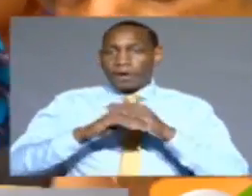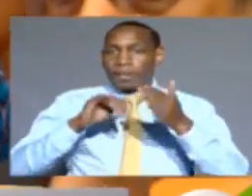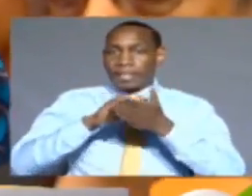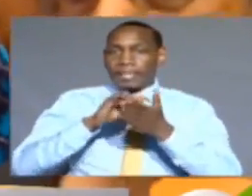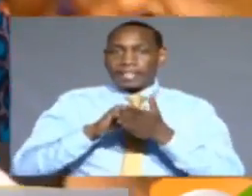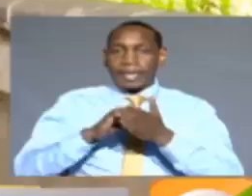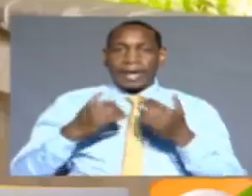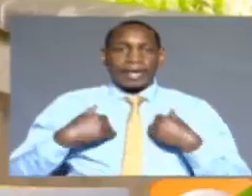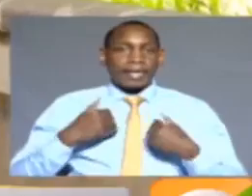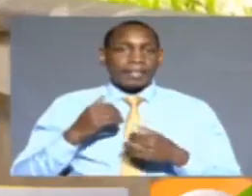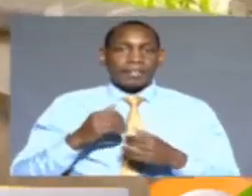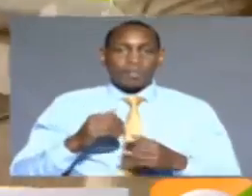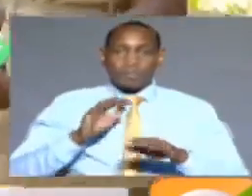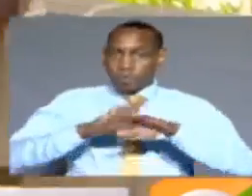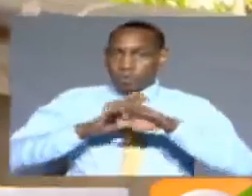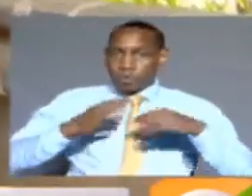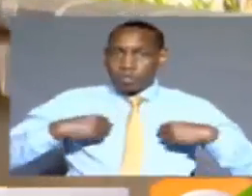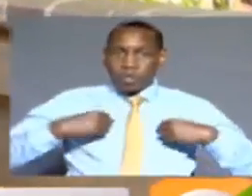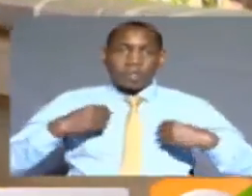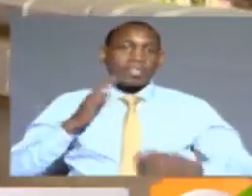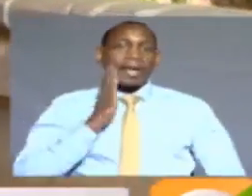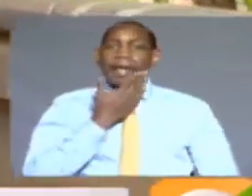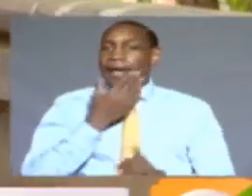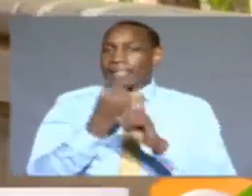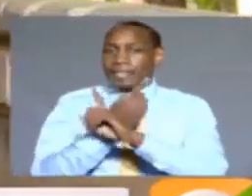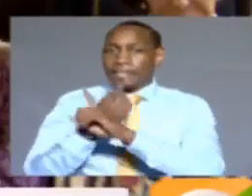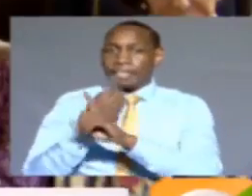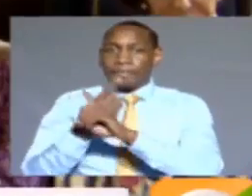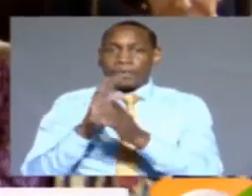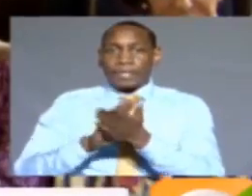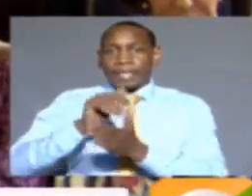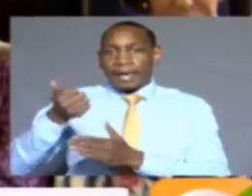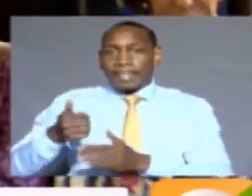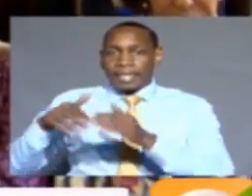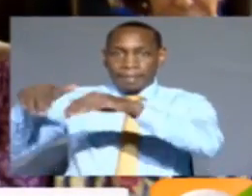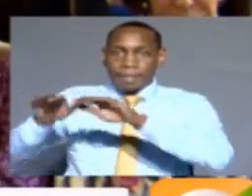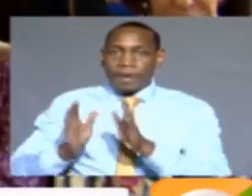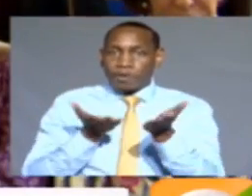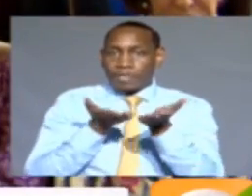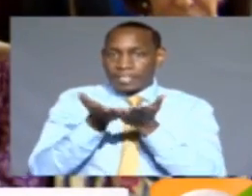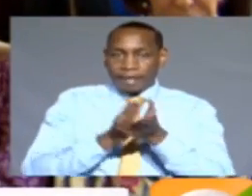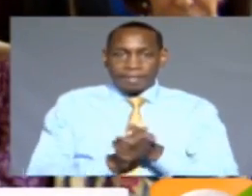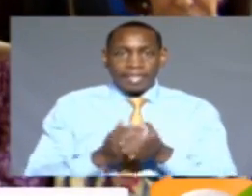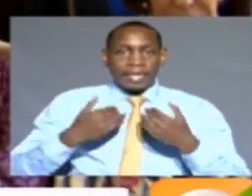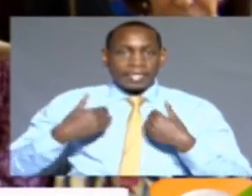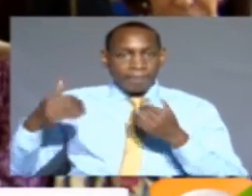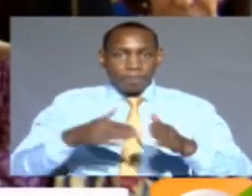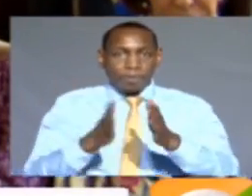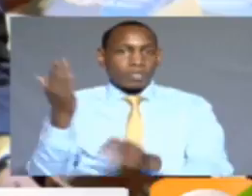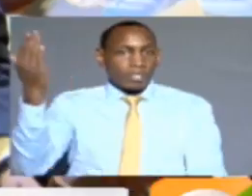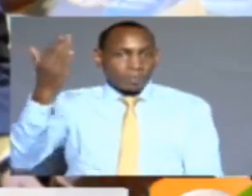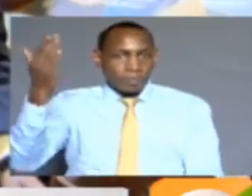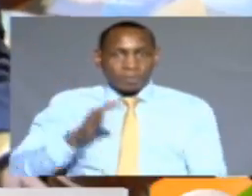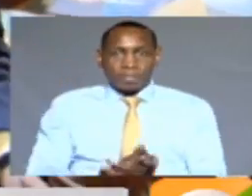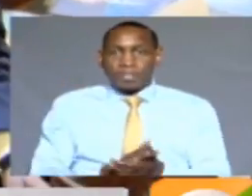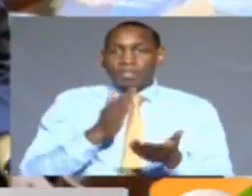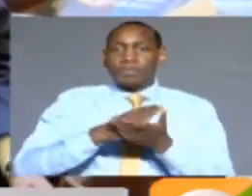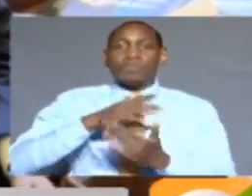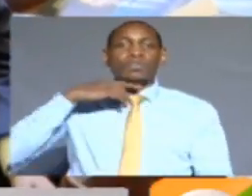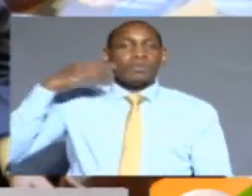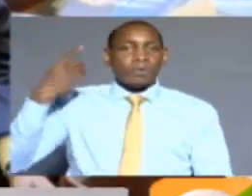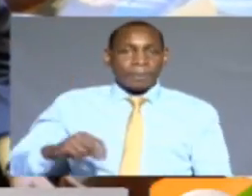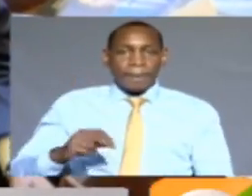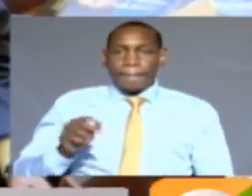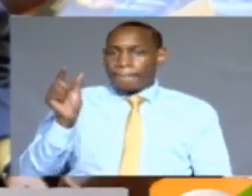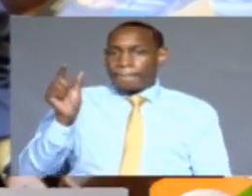were adorned in colorful clothing, unlike many memorial services. And when they got a chance to speak, it was of the humorous man